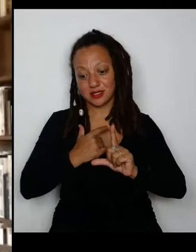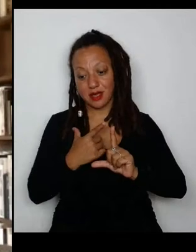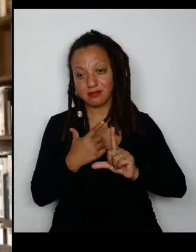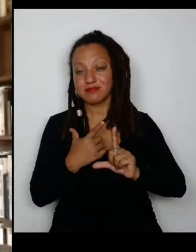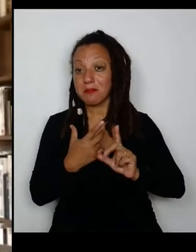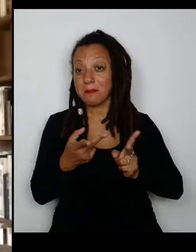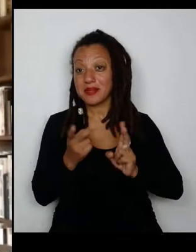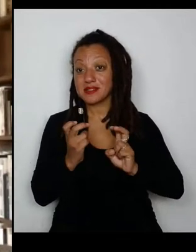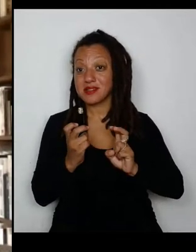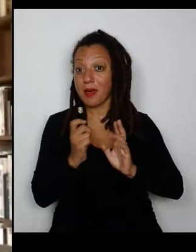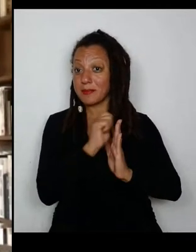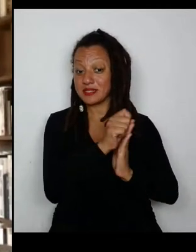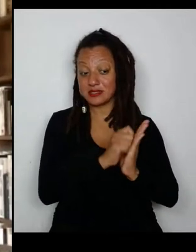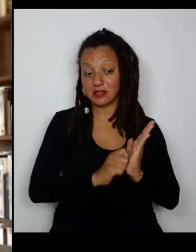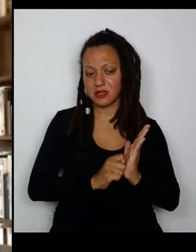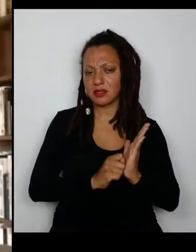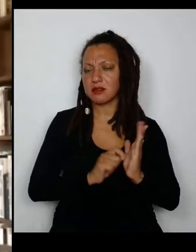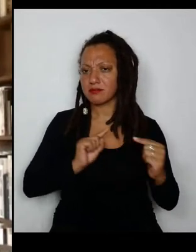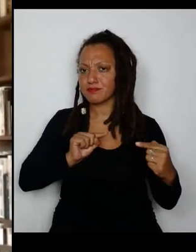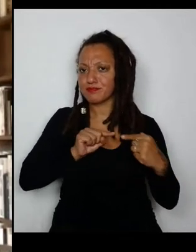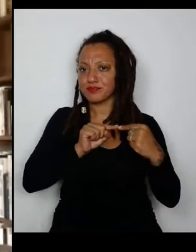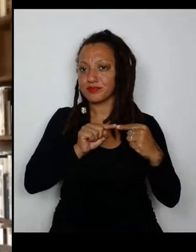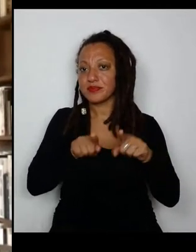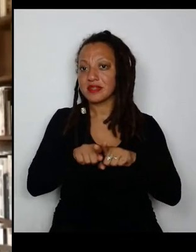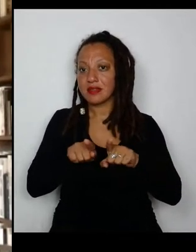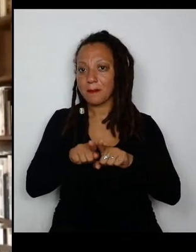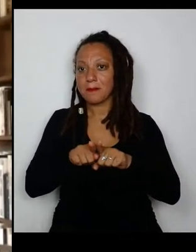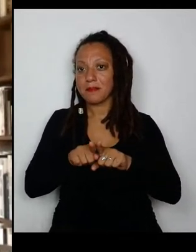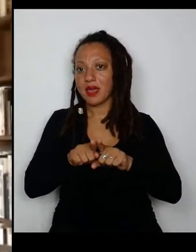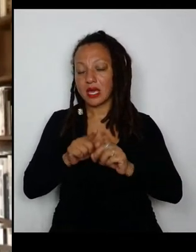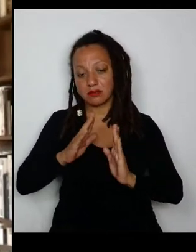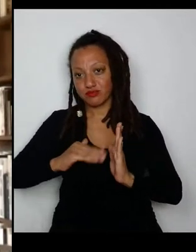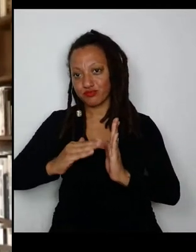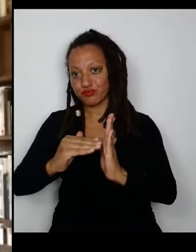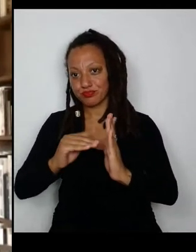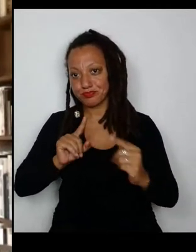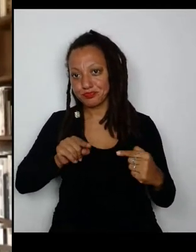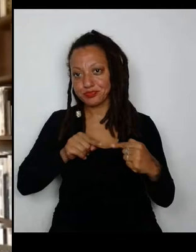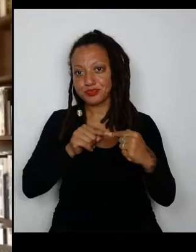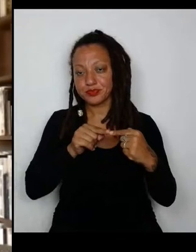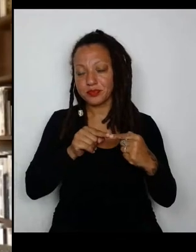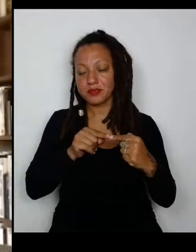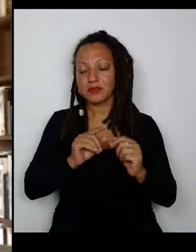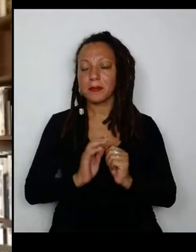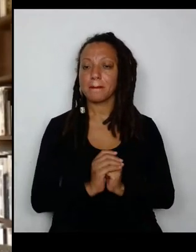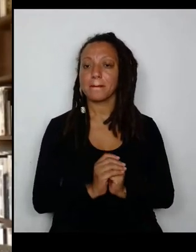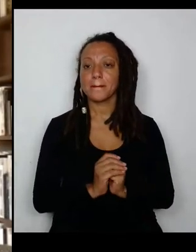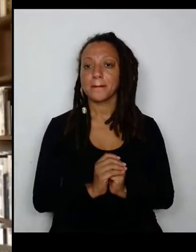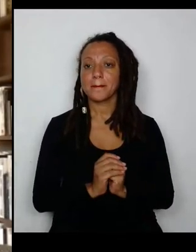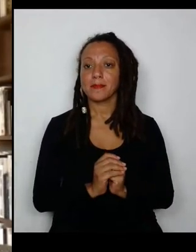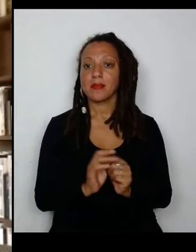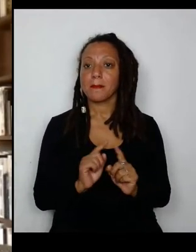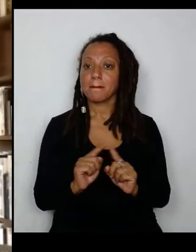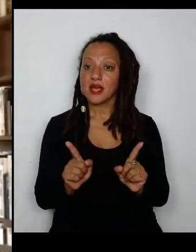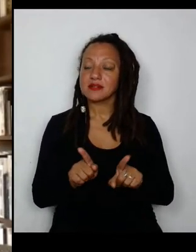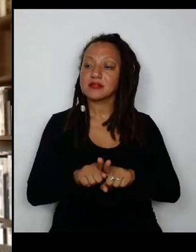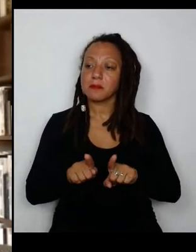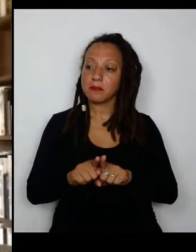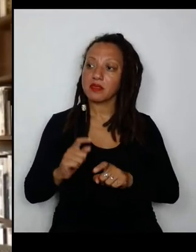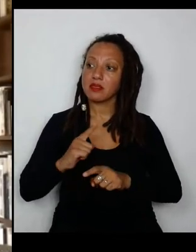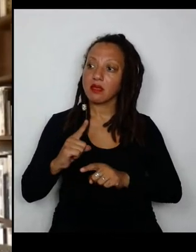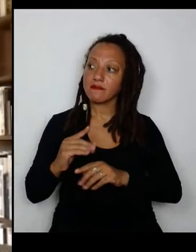but also a development especially towards perhaps increasingly seeing himself